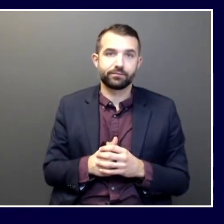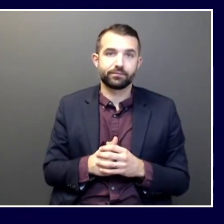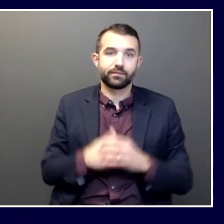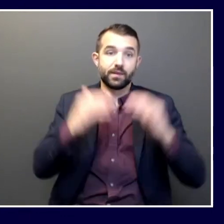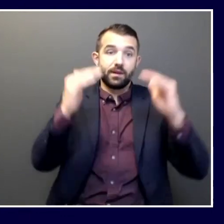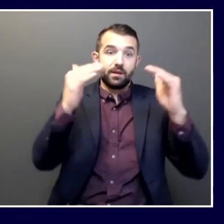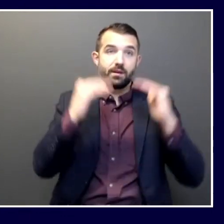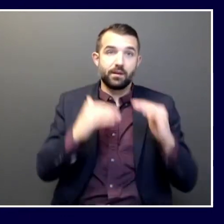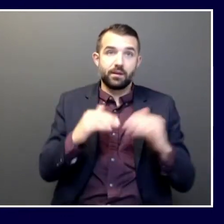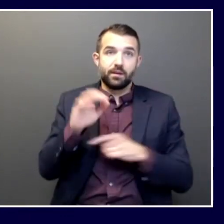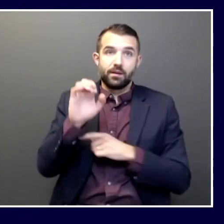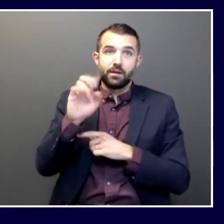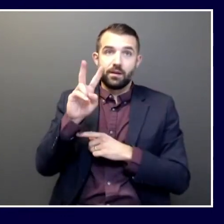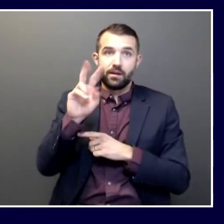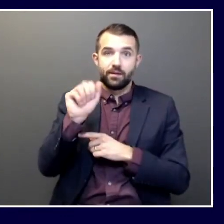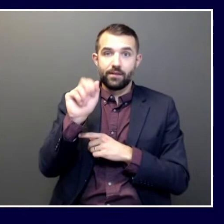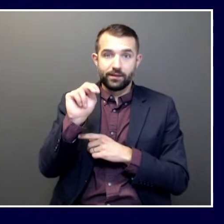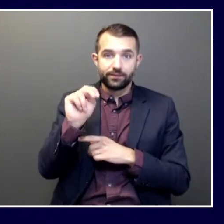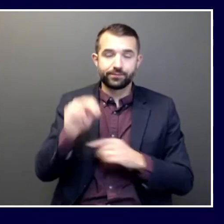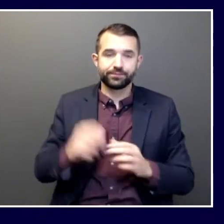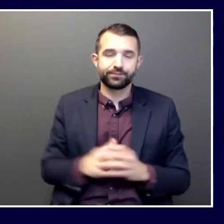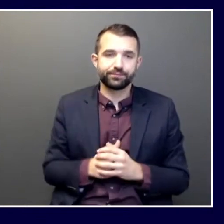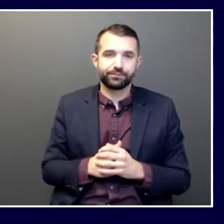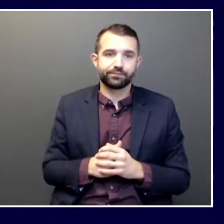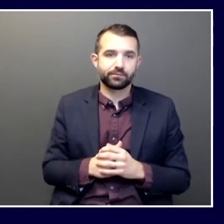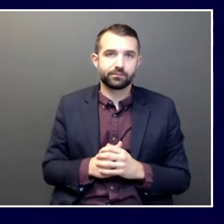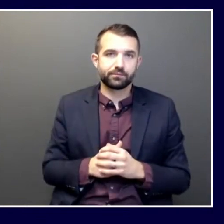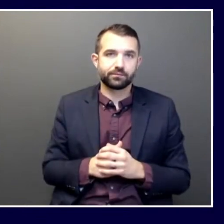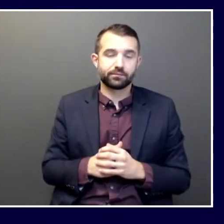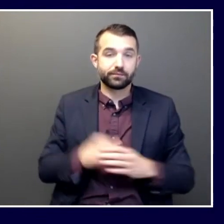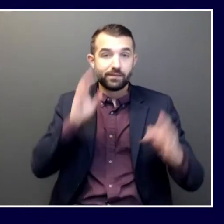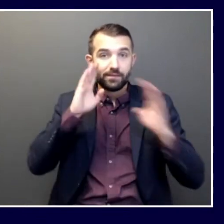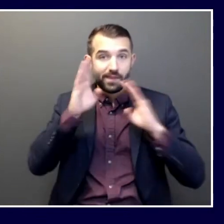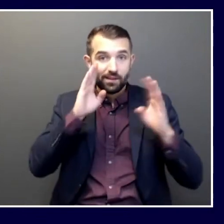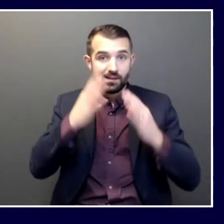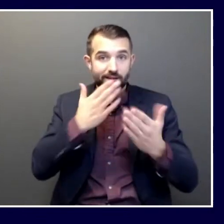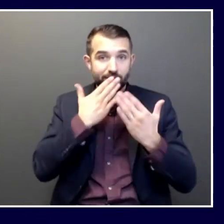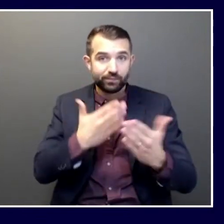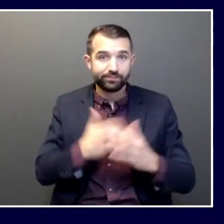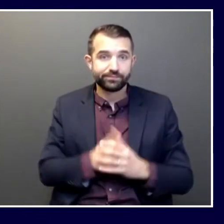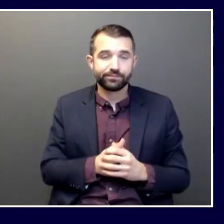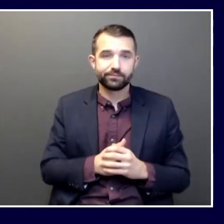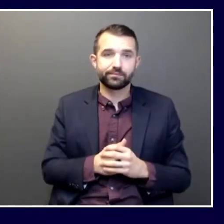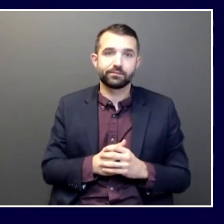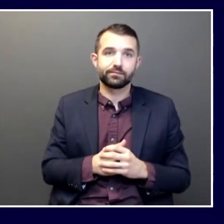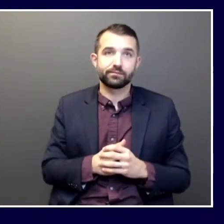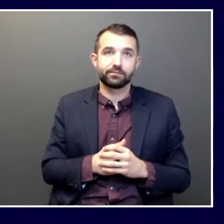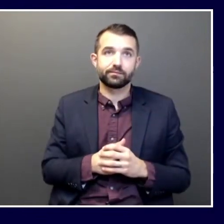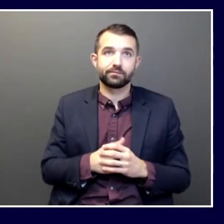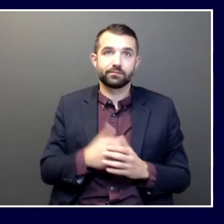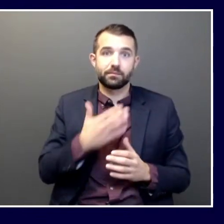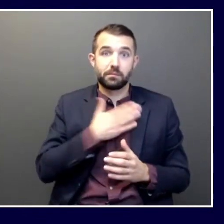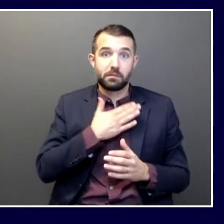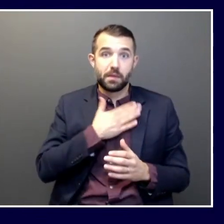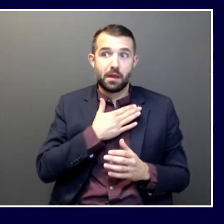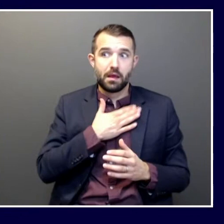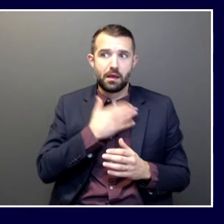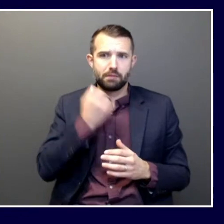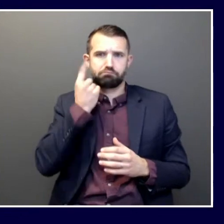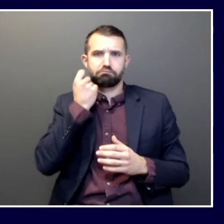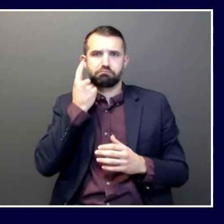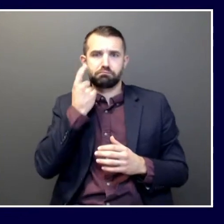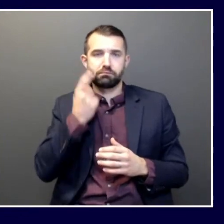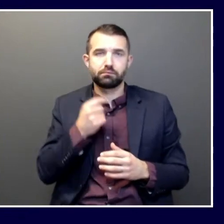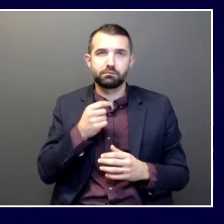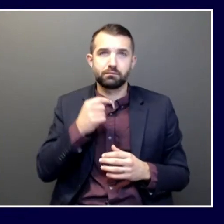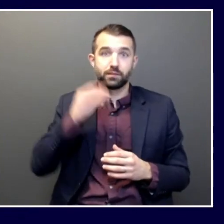Evan next. Evan Pop next. Hi, Dr. Shah. Thank you. I understand the federal government has invoked the PrEP Act to